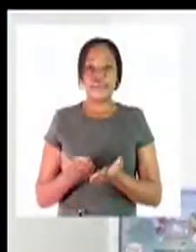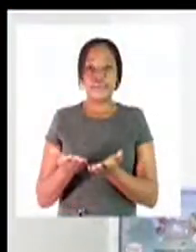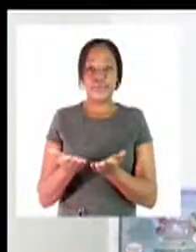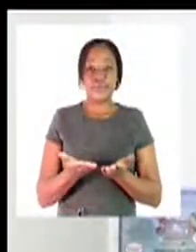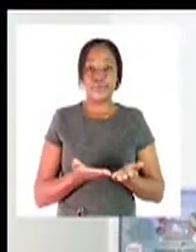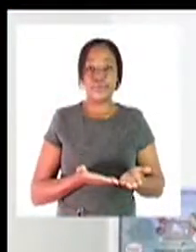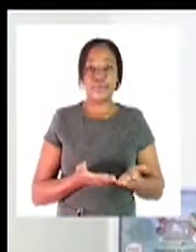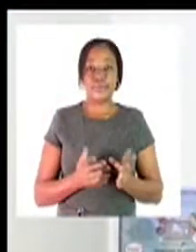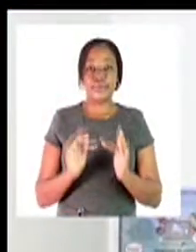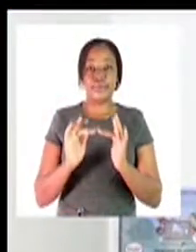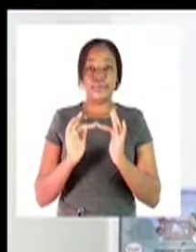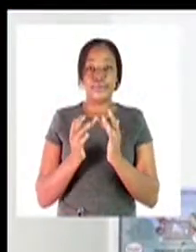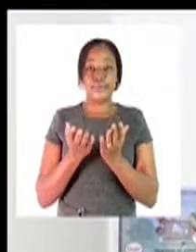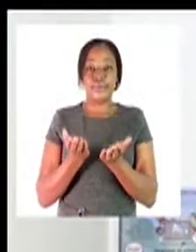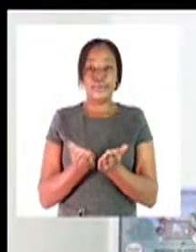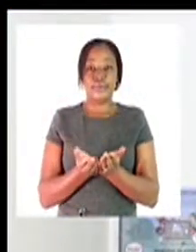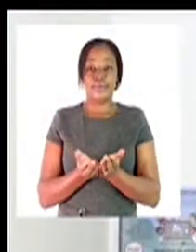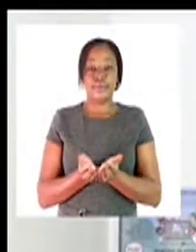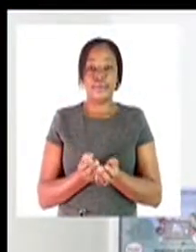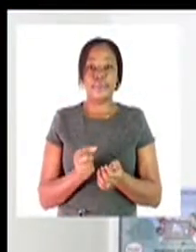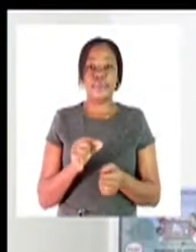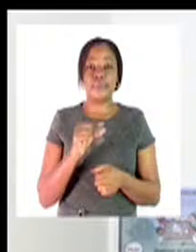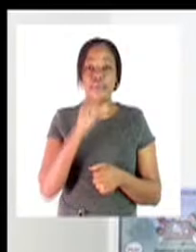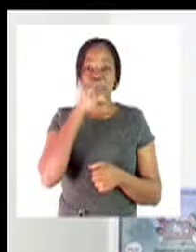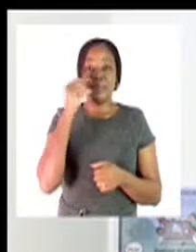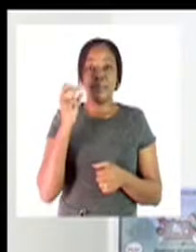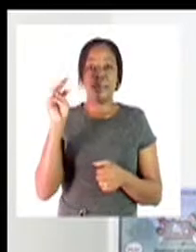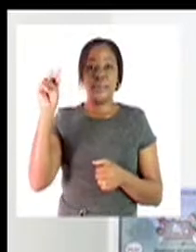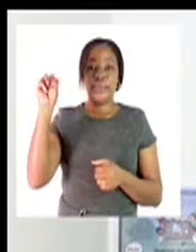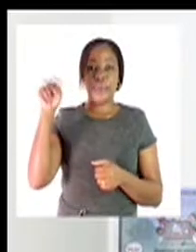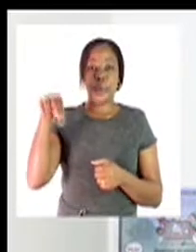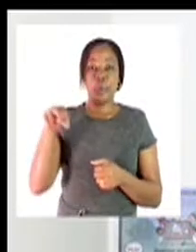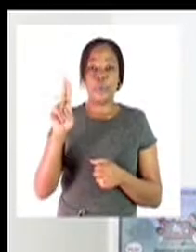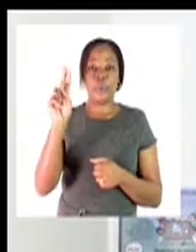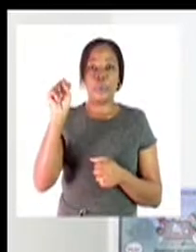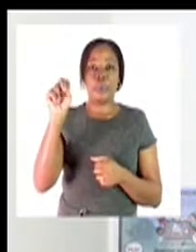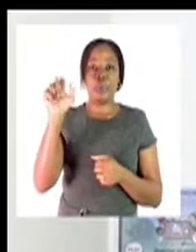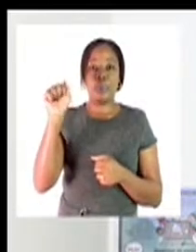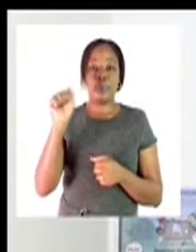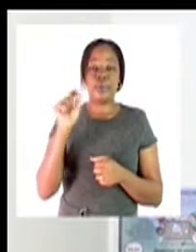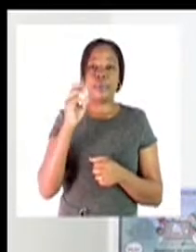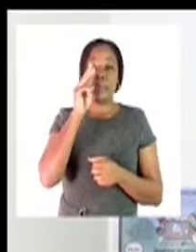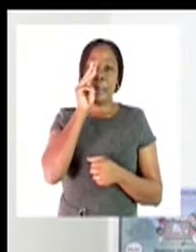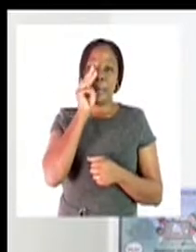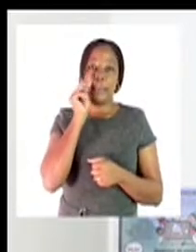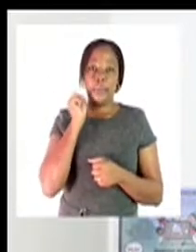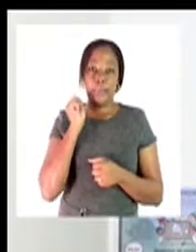Welcome to MyZone online school. My name is Teacher Mudabeti.